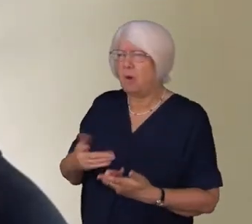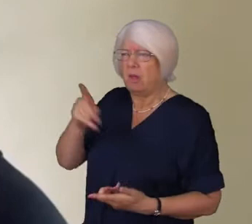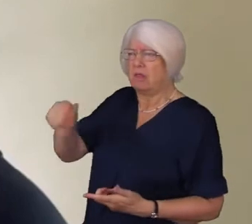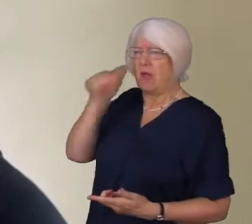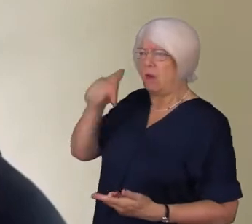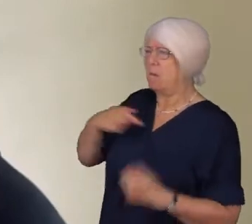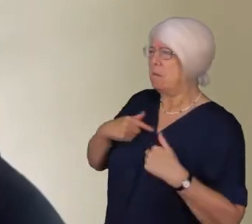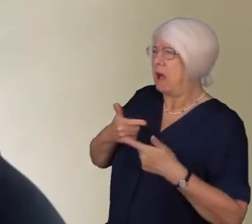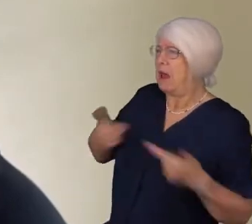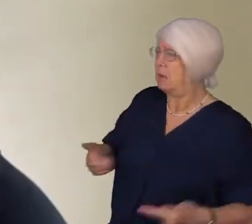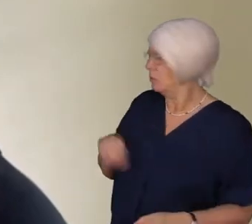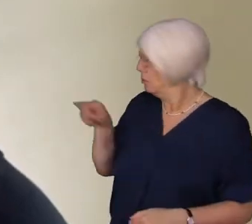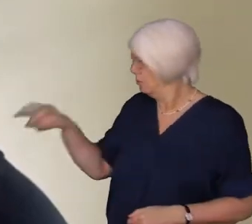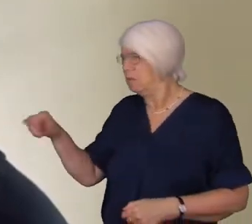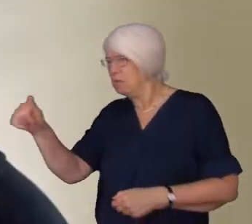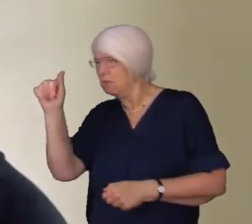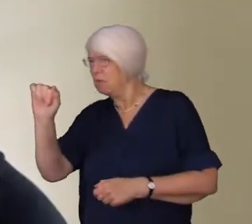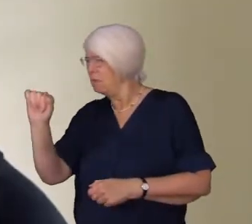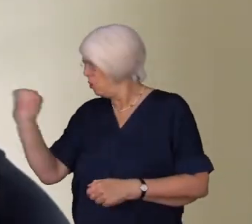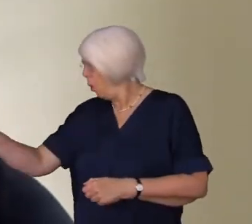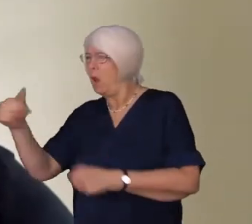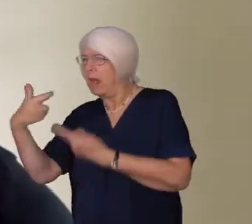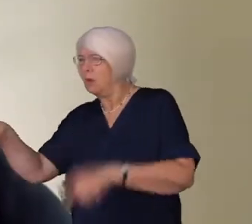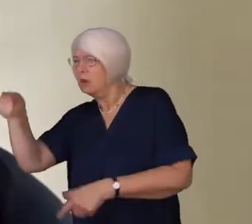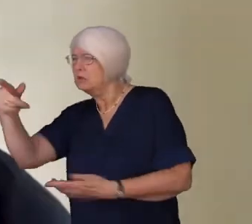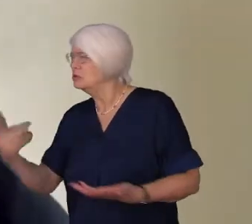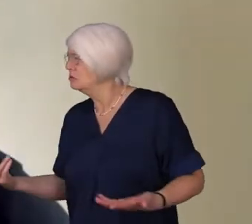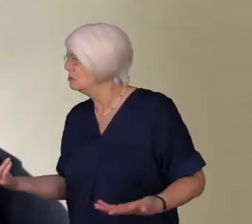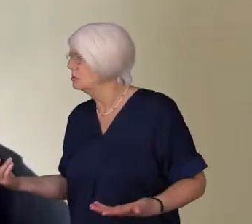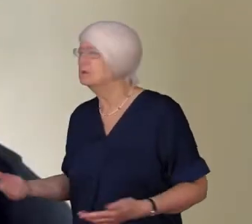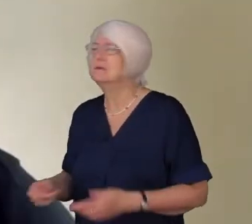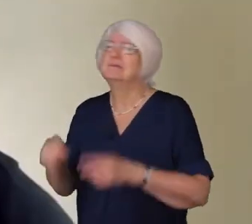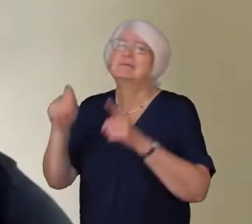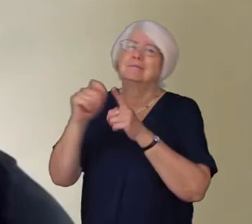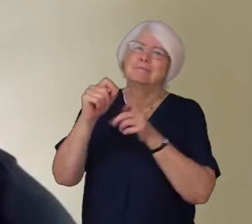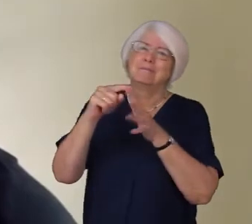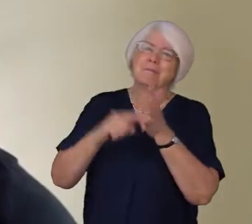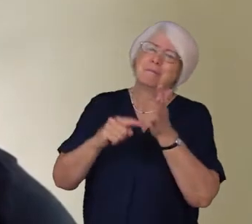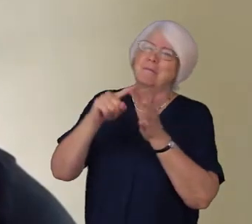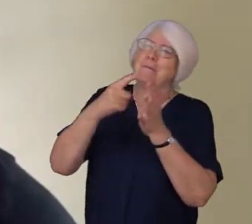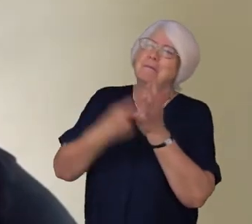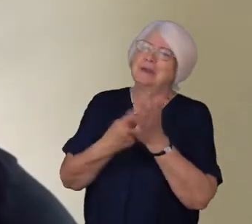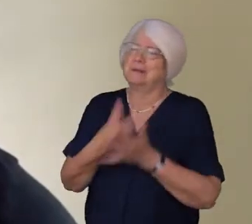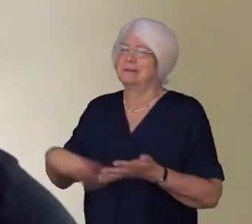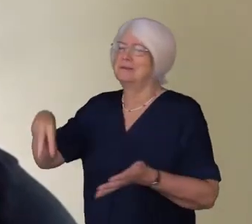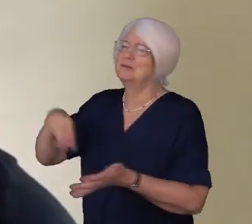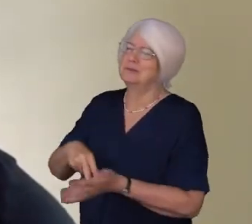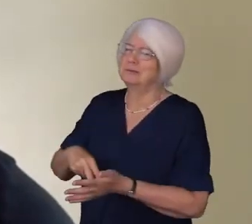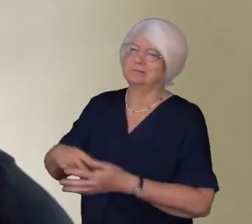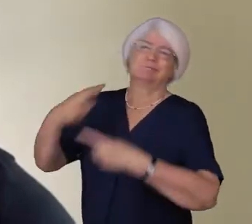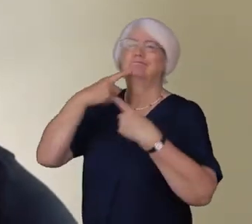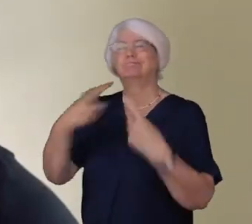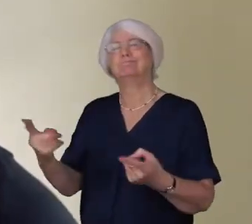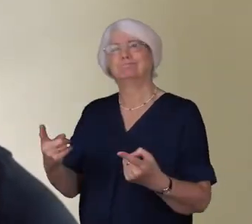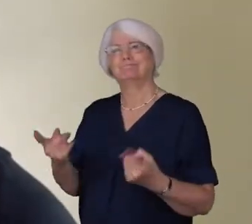And how is it that we could hear each of us in our own native language?" Peter, standing with the 11, raised his voice and addressed